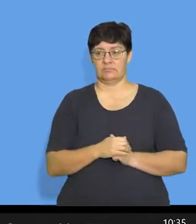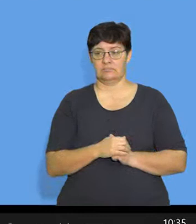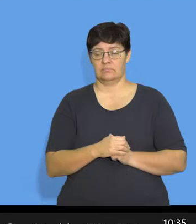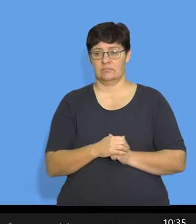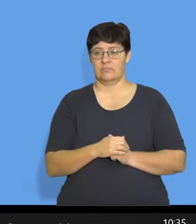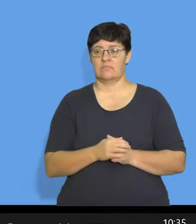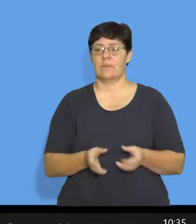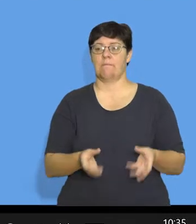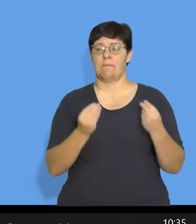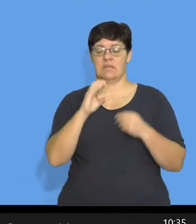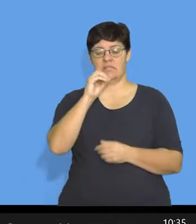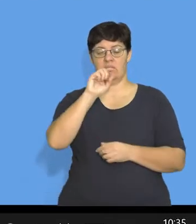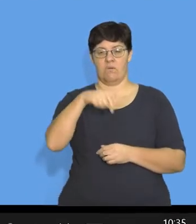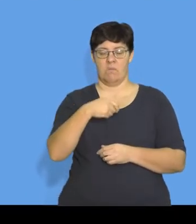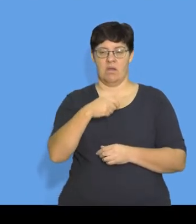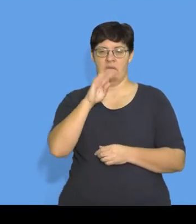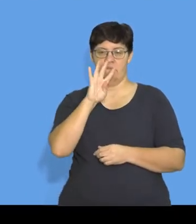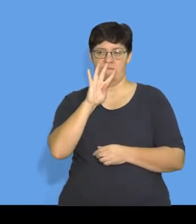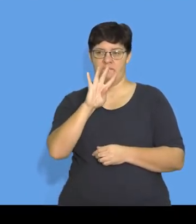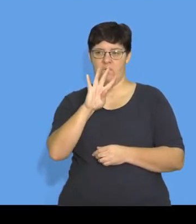and I get 0,46.